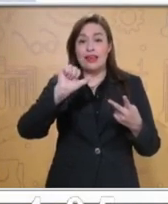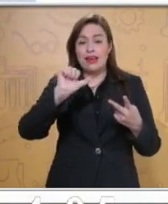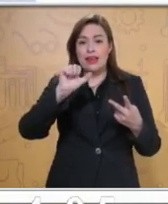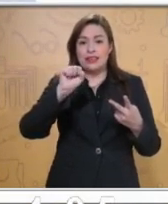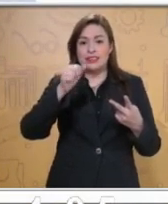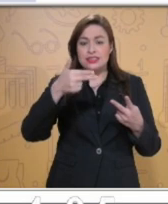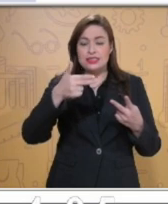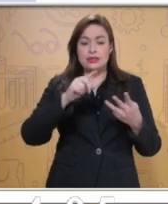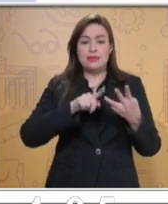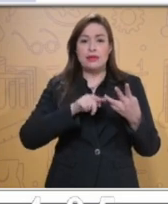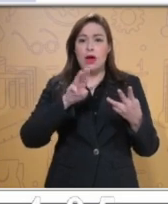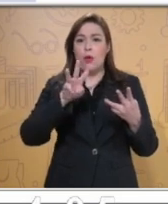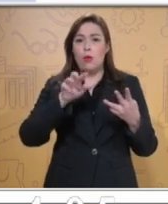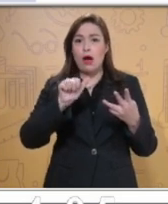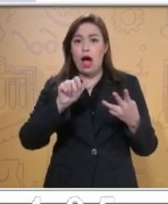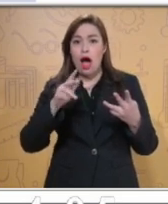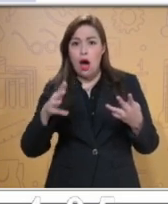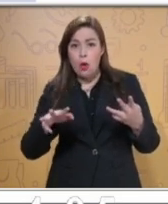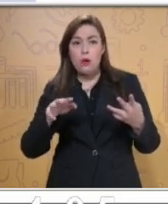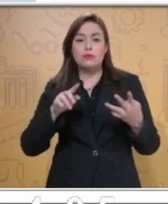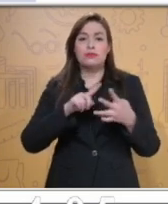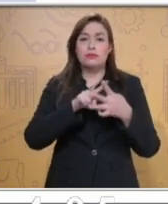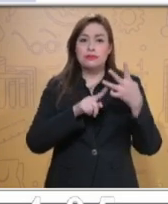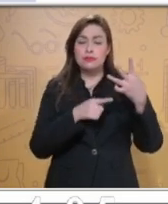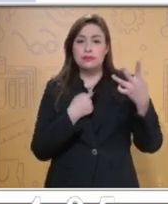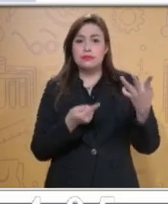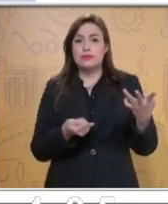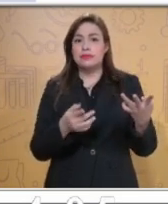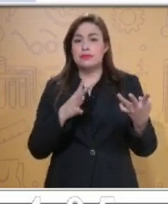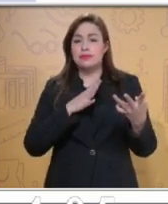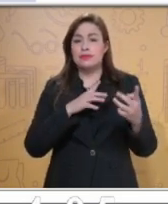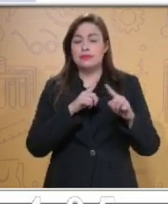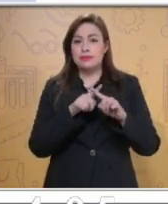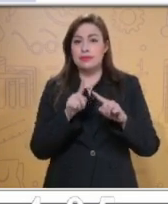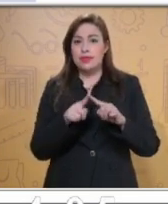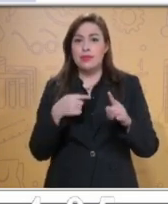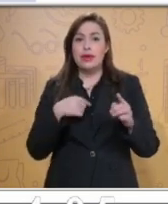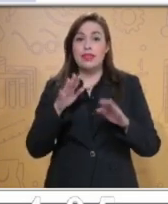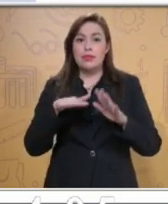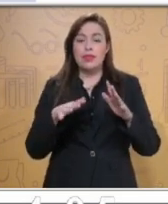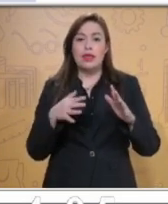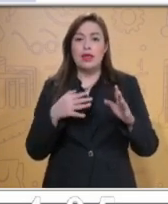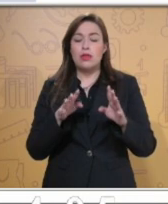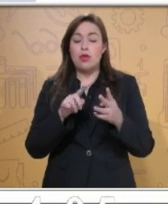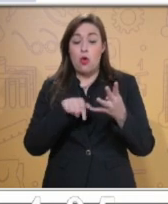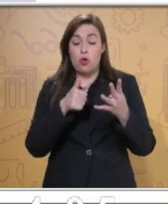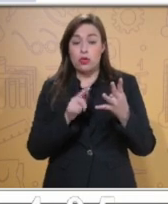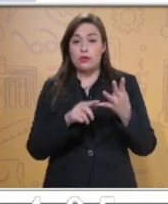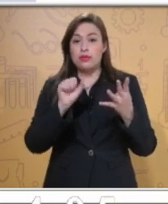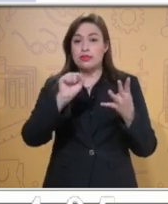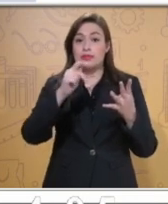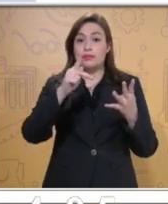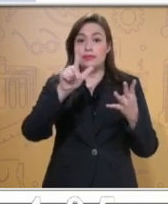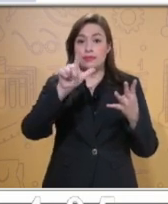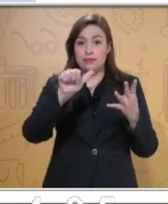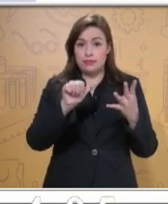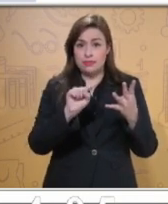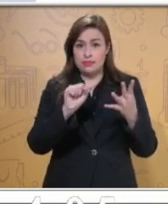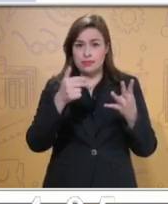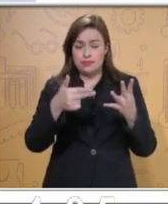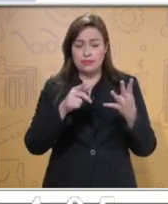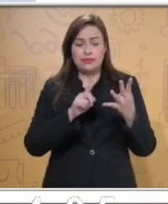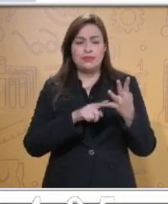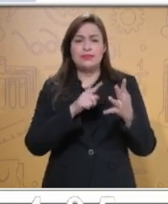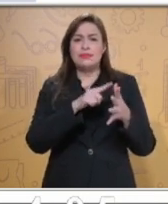whack. For natural sounds, we can find splash, spray, or